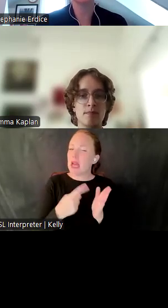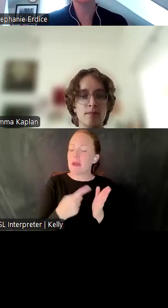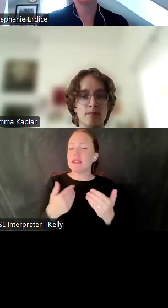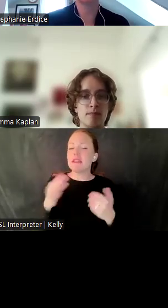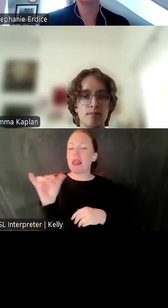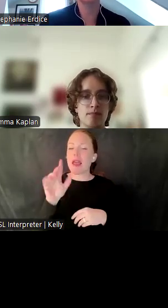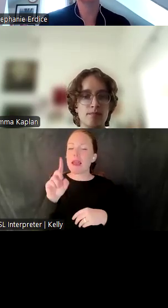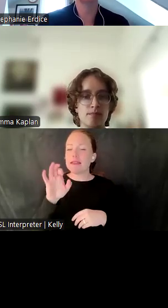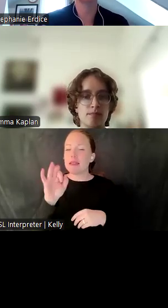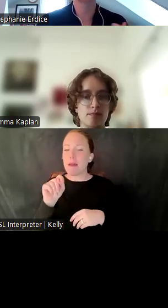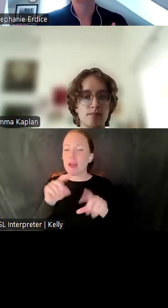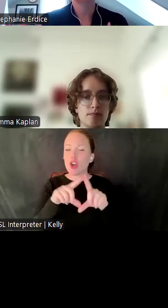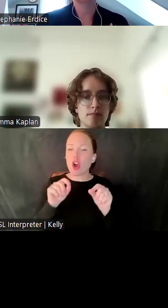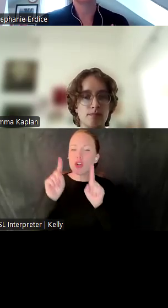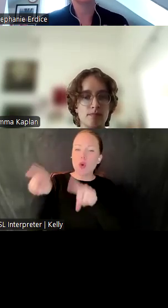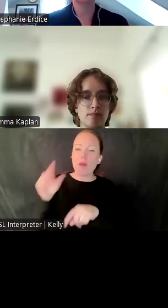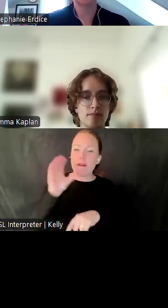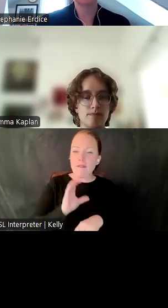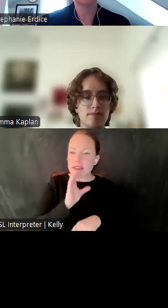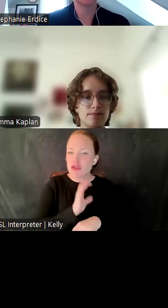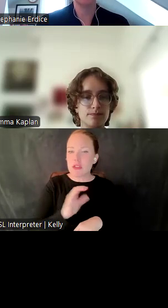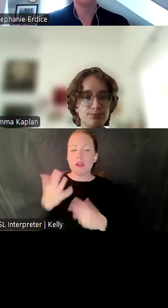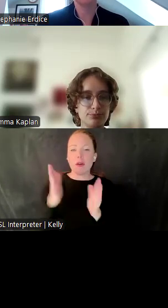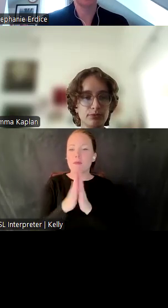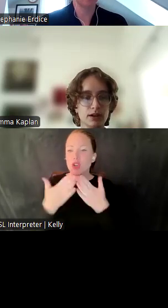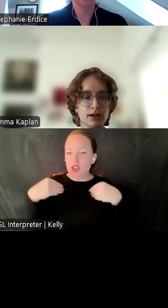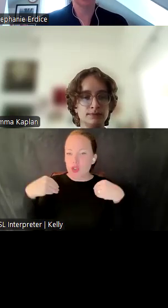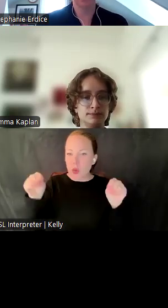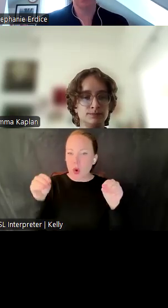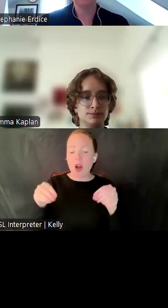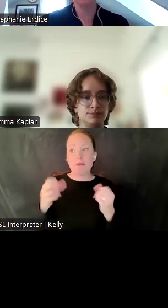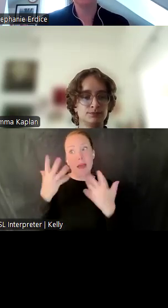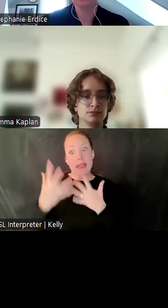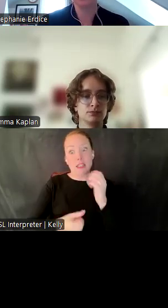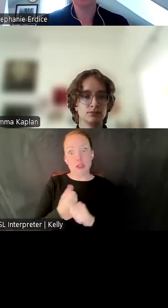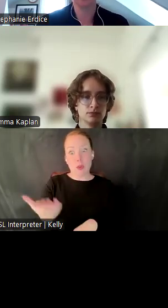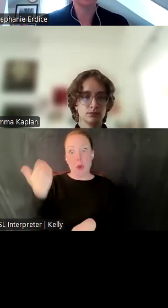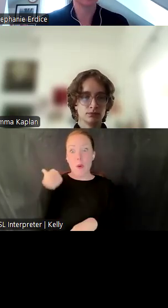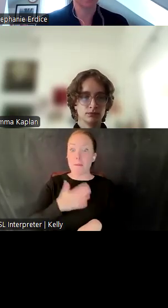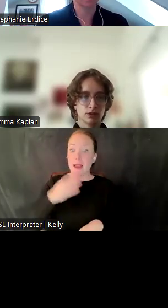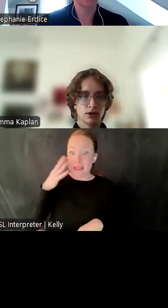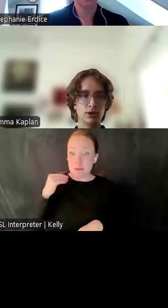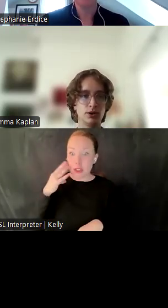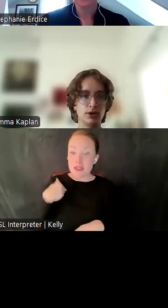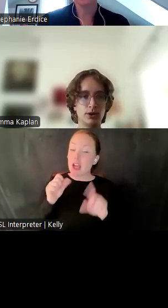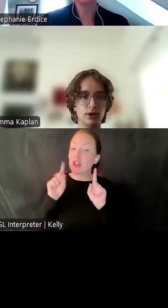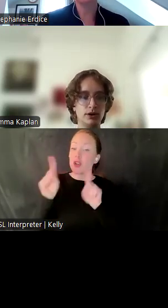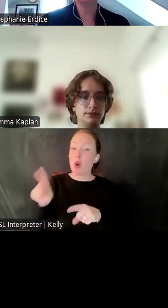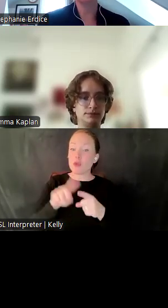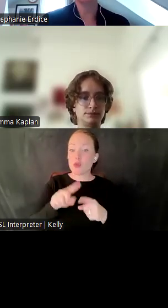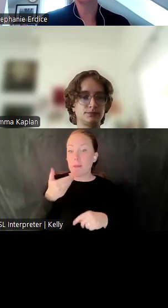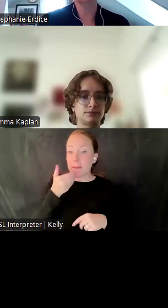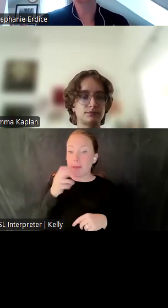in the cafeteria or the bookstore. Or I know when I went to school many, many, many years ago, I could use mine at the local pizza places.